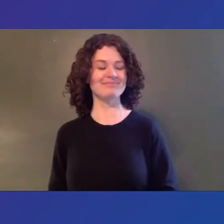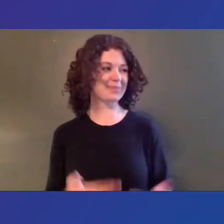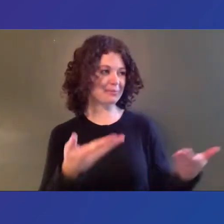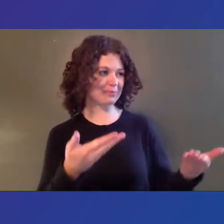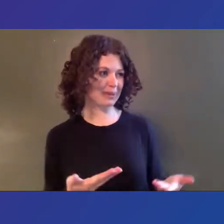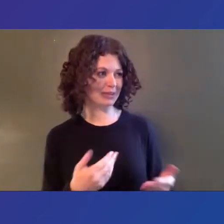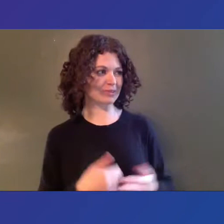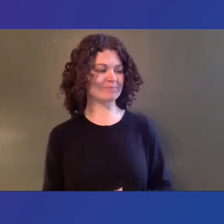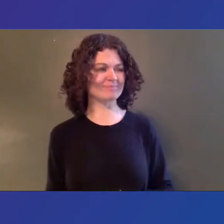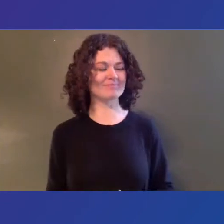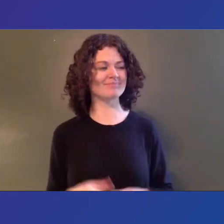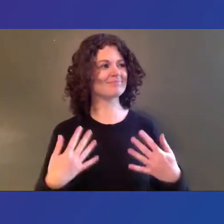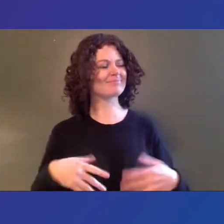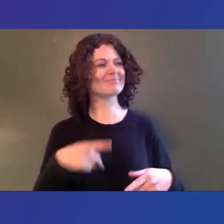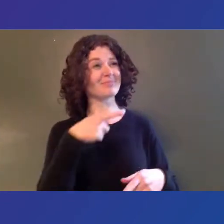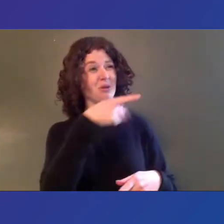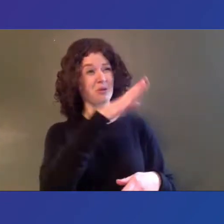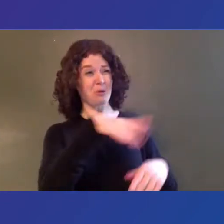and your bio, it's